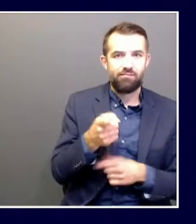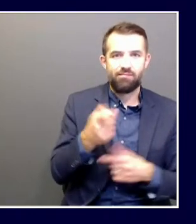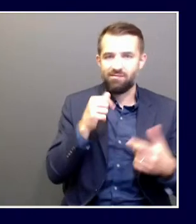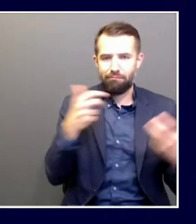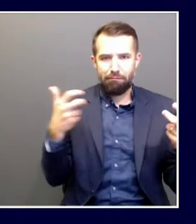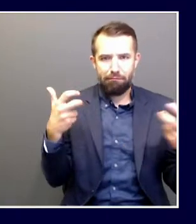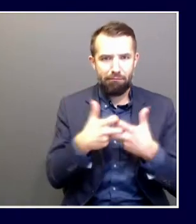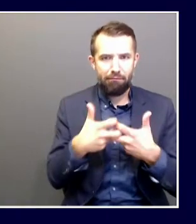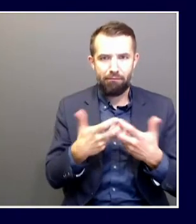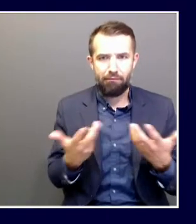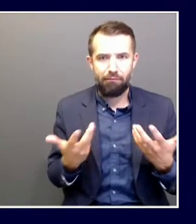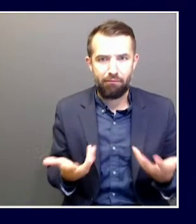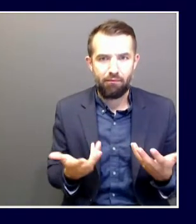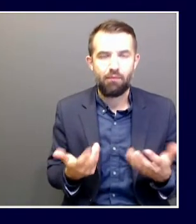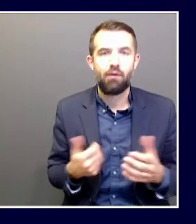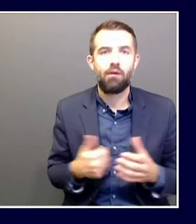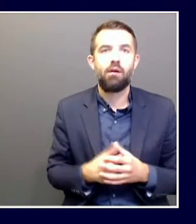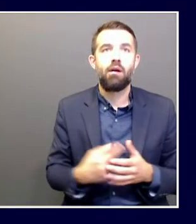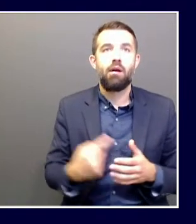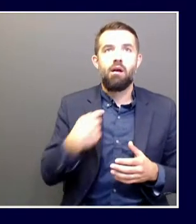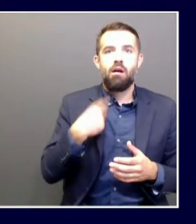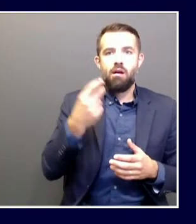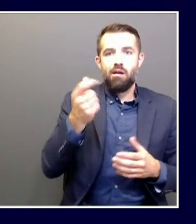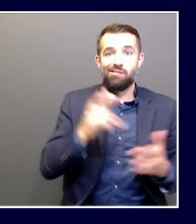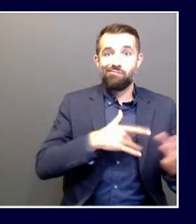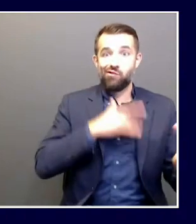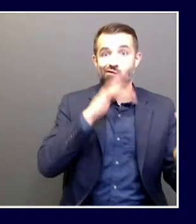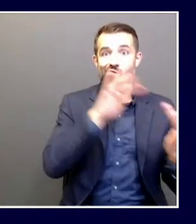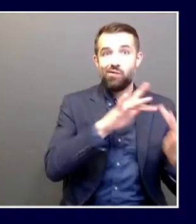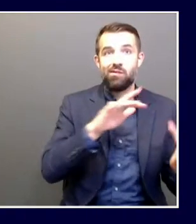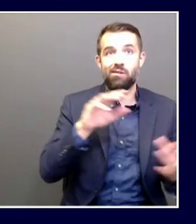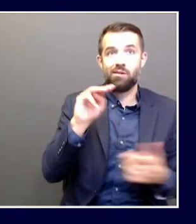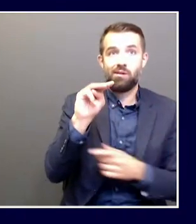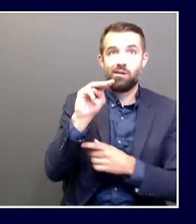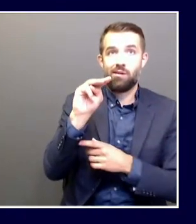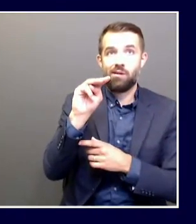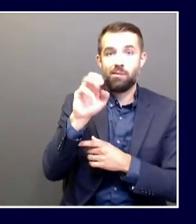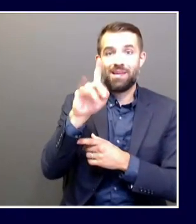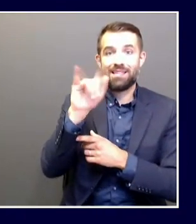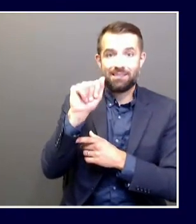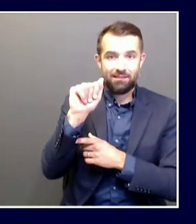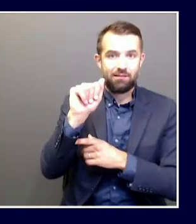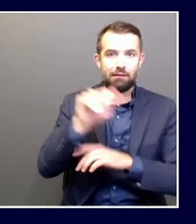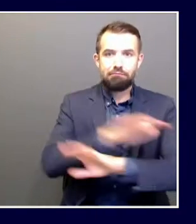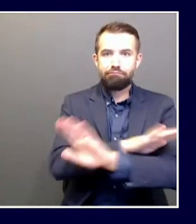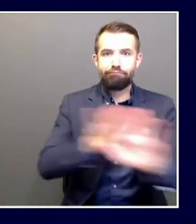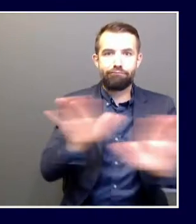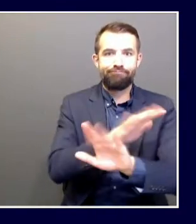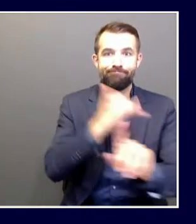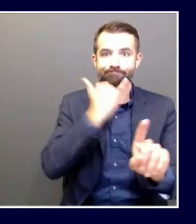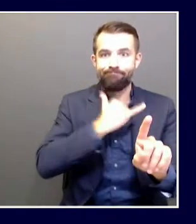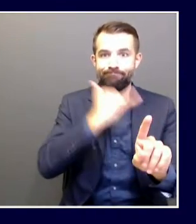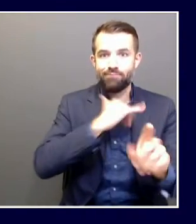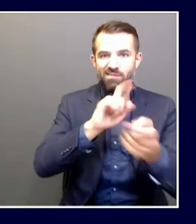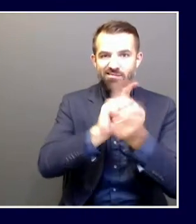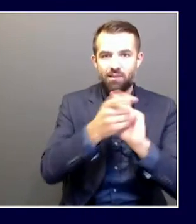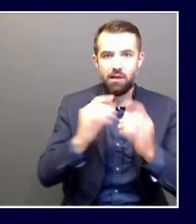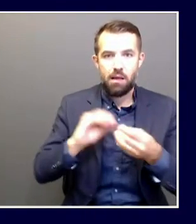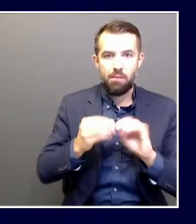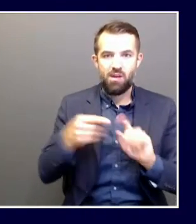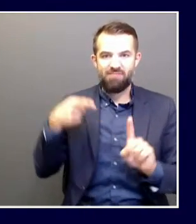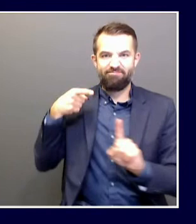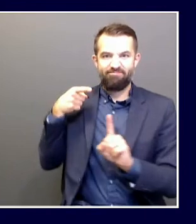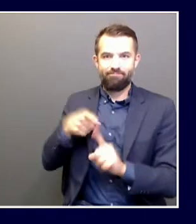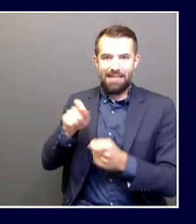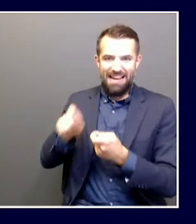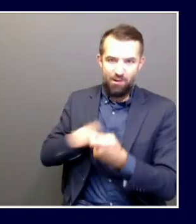media. We then updated the website as soon as possible. So what was going on? In the last